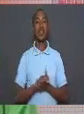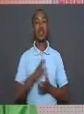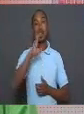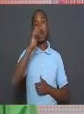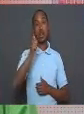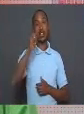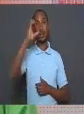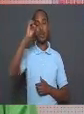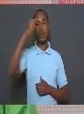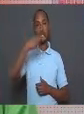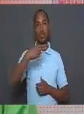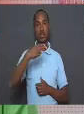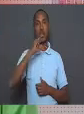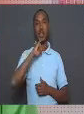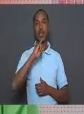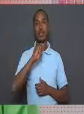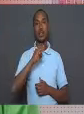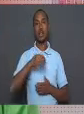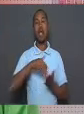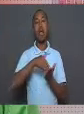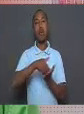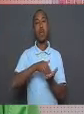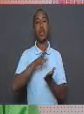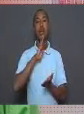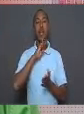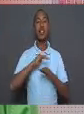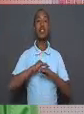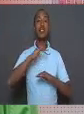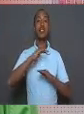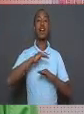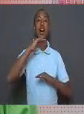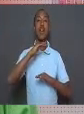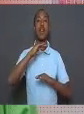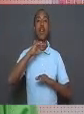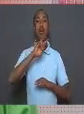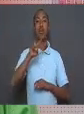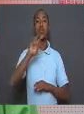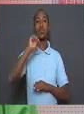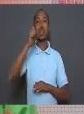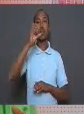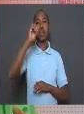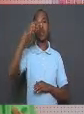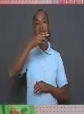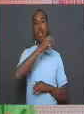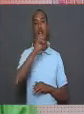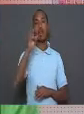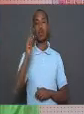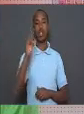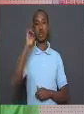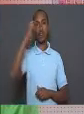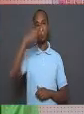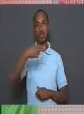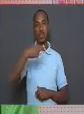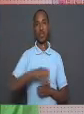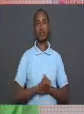Calcium hydroxide is a weaker base than both sodium hydroxide and potassium